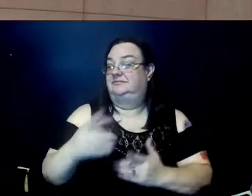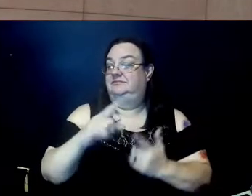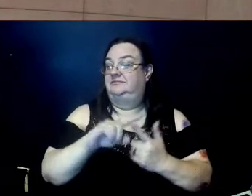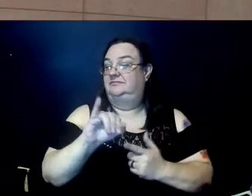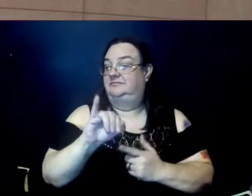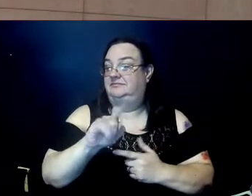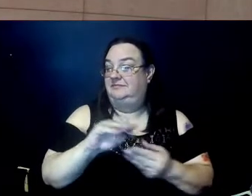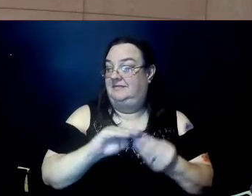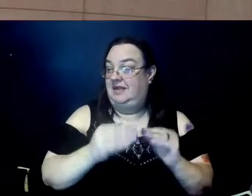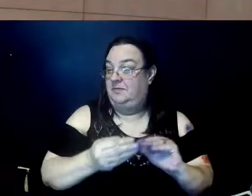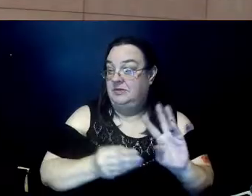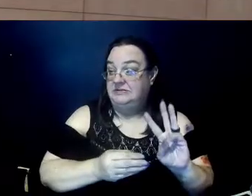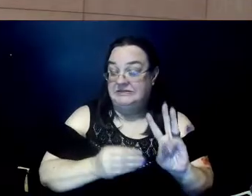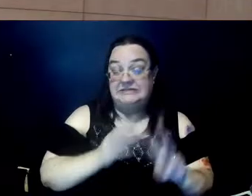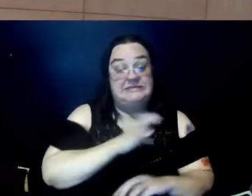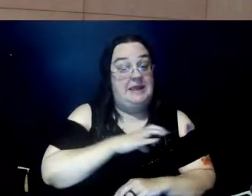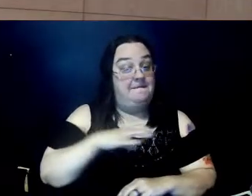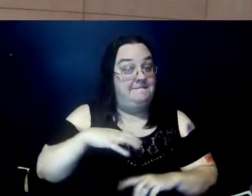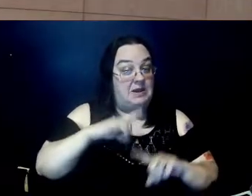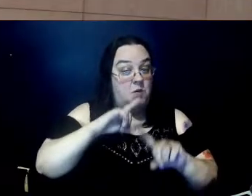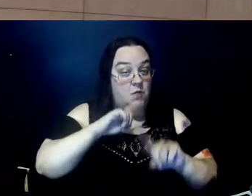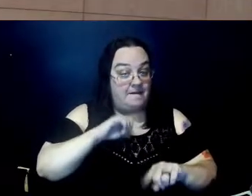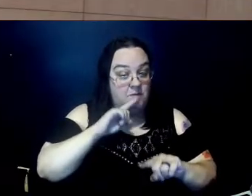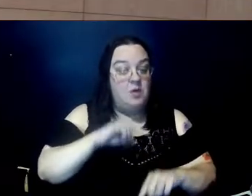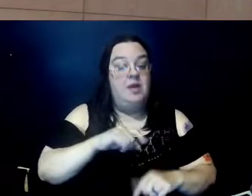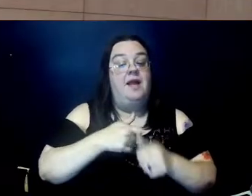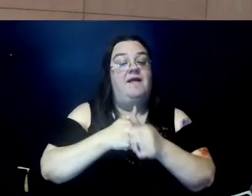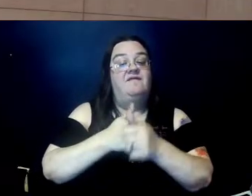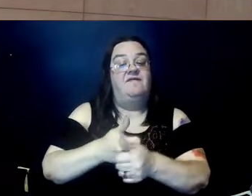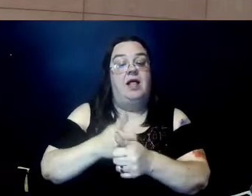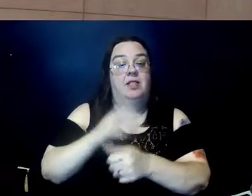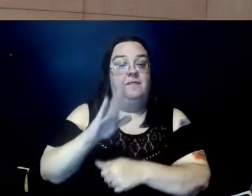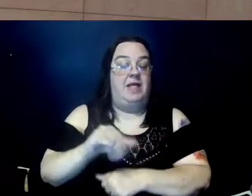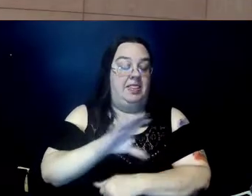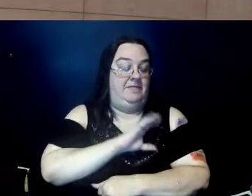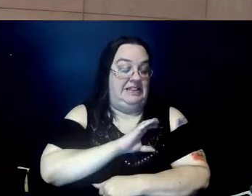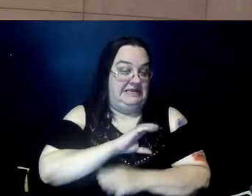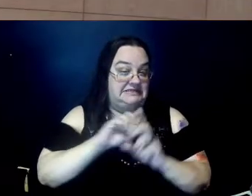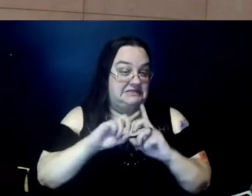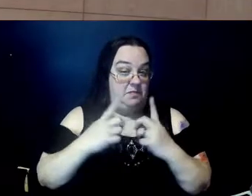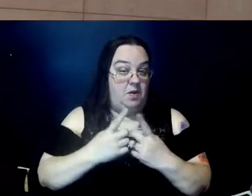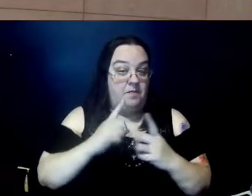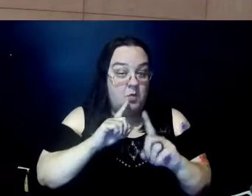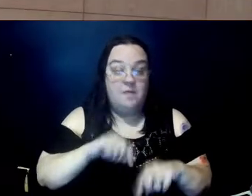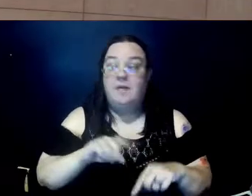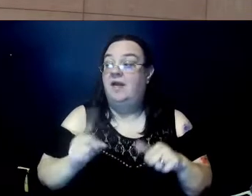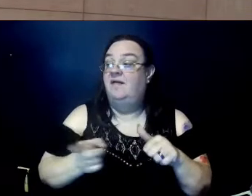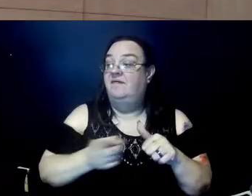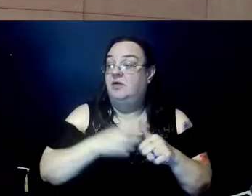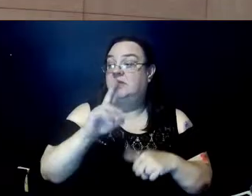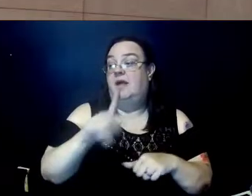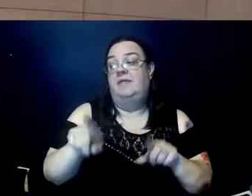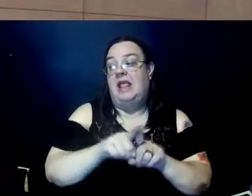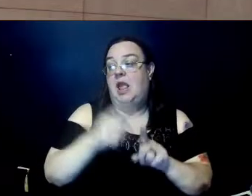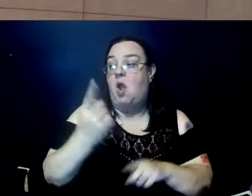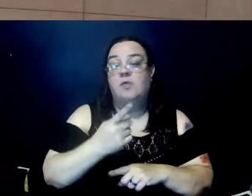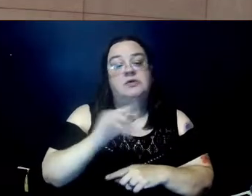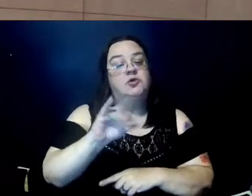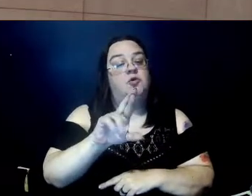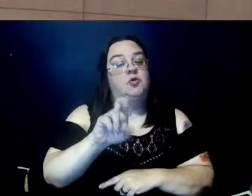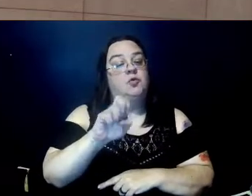item 6, committee reports, followed by the police department report. And first up, as always, is the rec